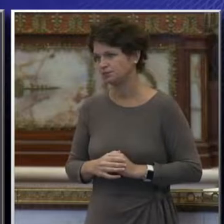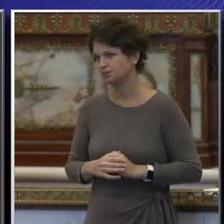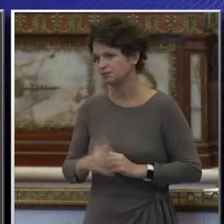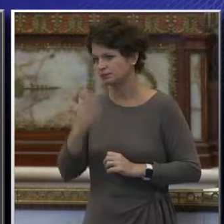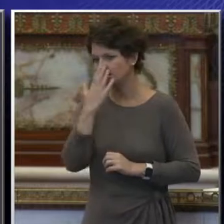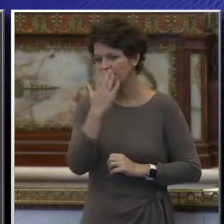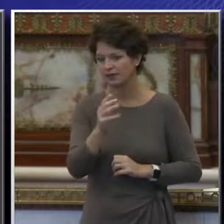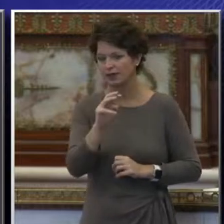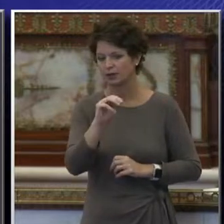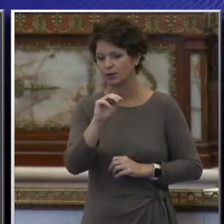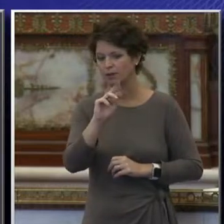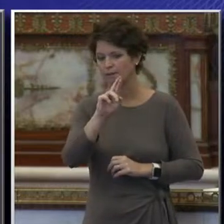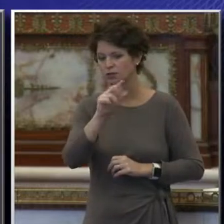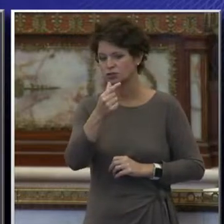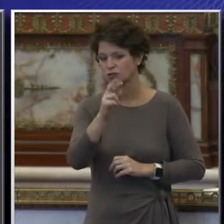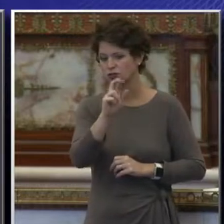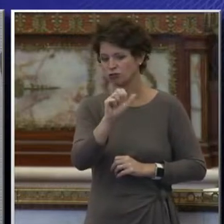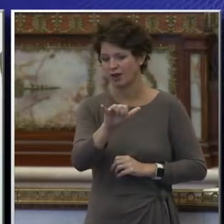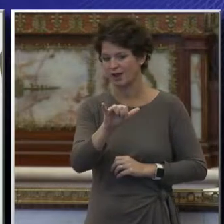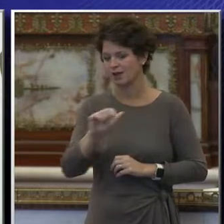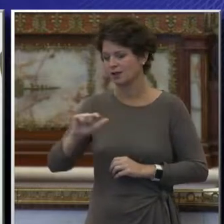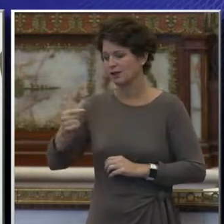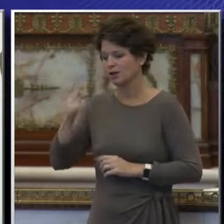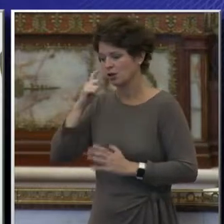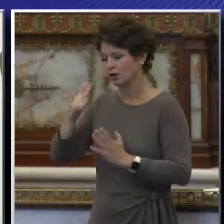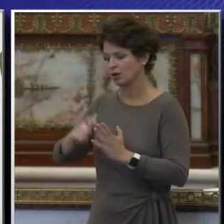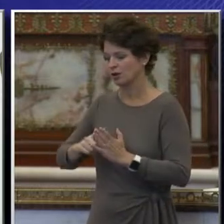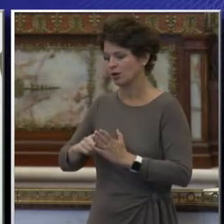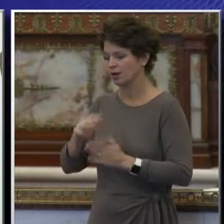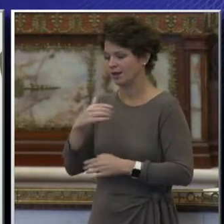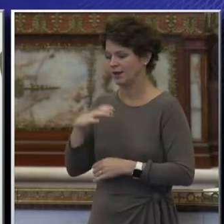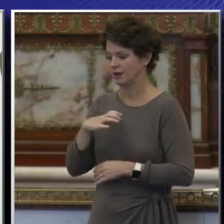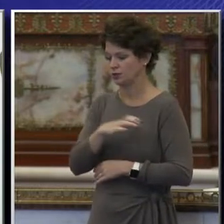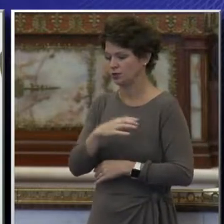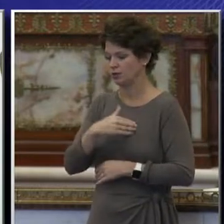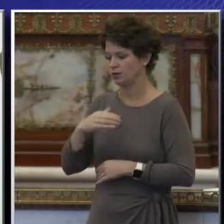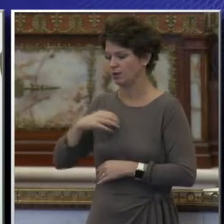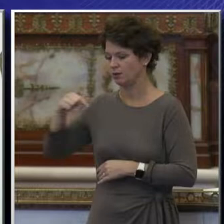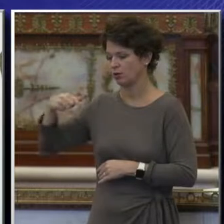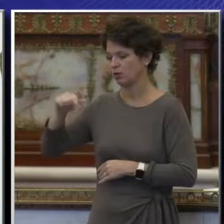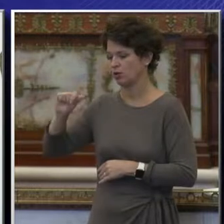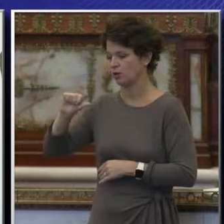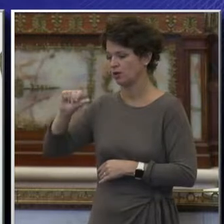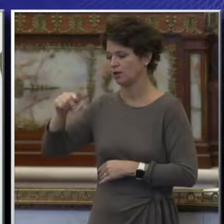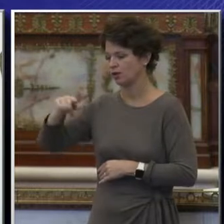Thank you, Mr. Gray. I'd like to recognize Councilmember Maria Kiana Sanchez for questions.